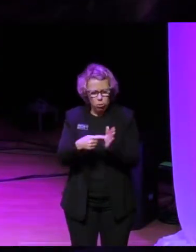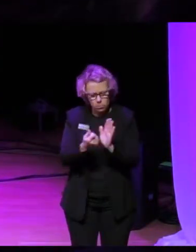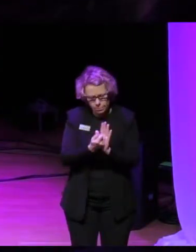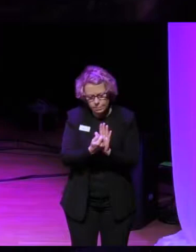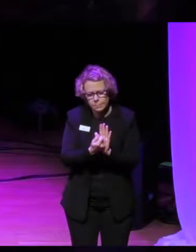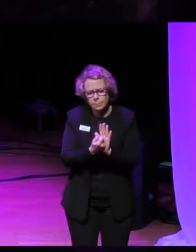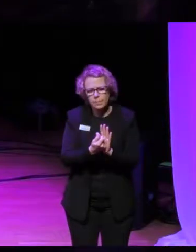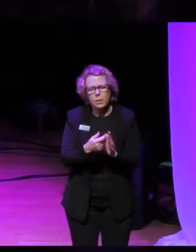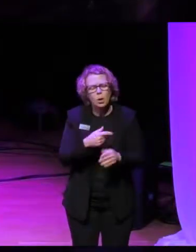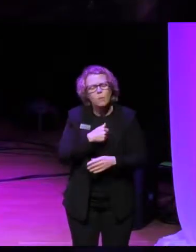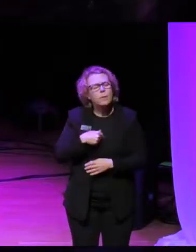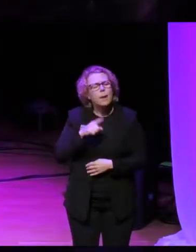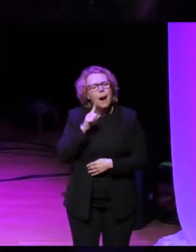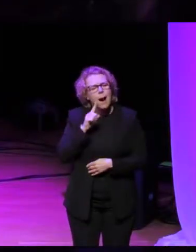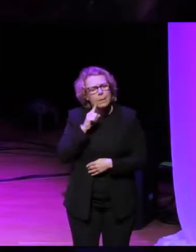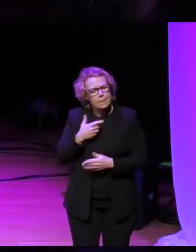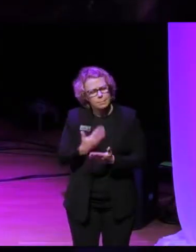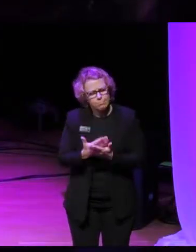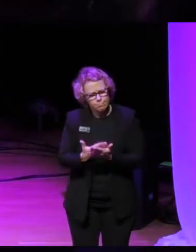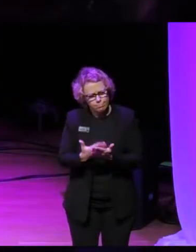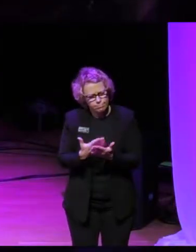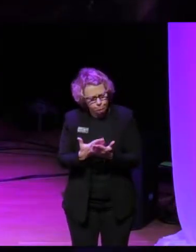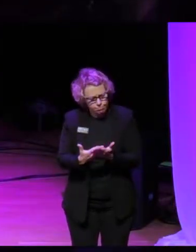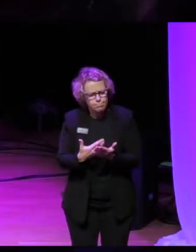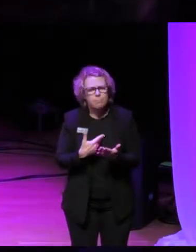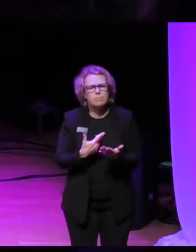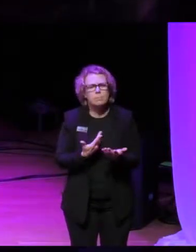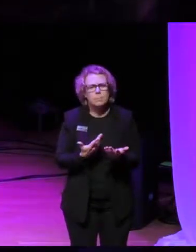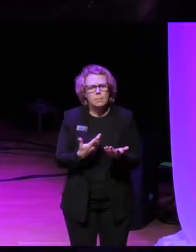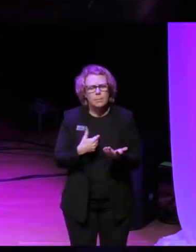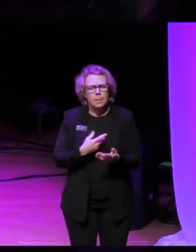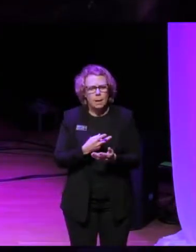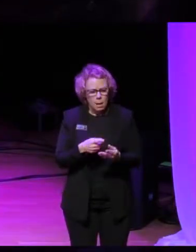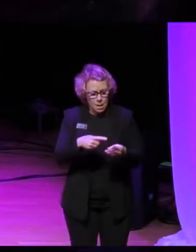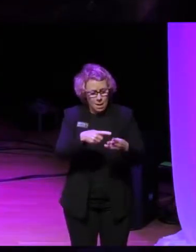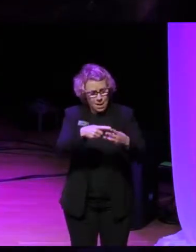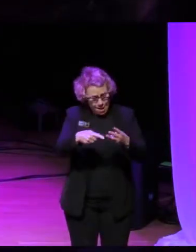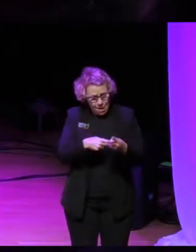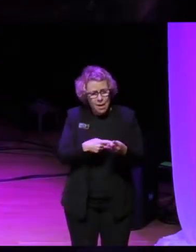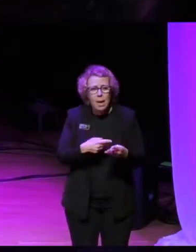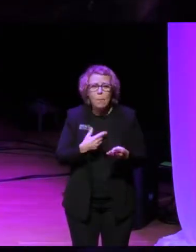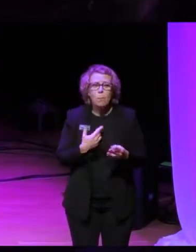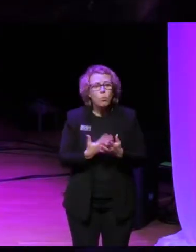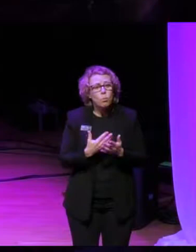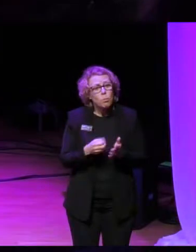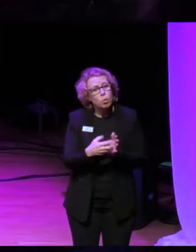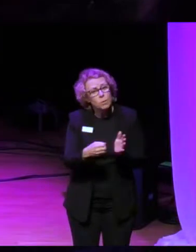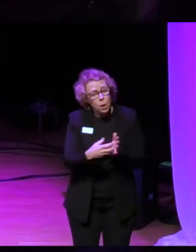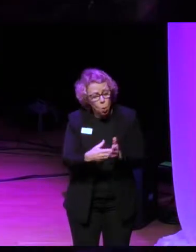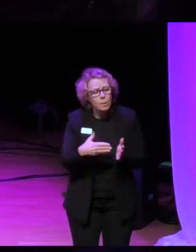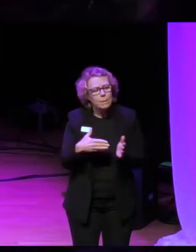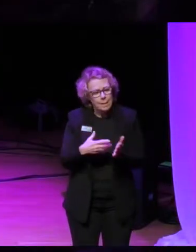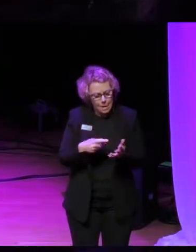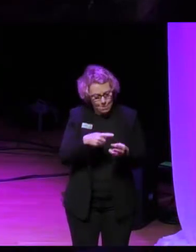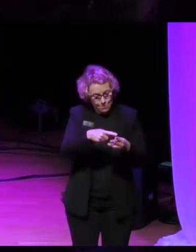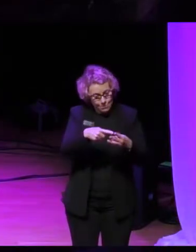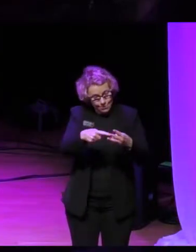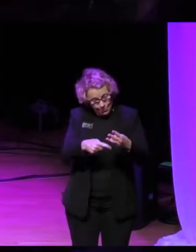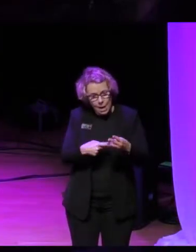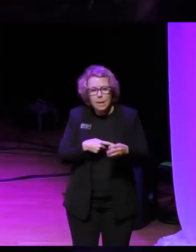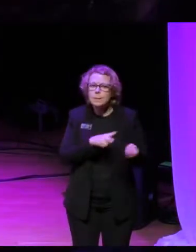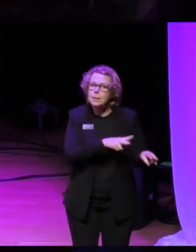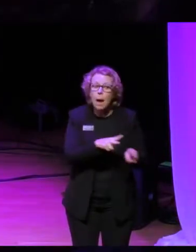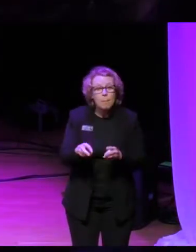we've always argued that the motivation behind each of the travel bans is the same, nonetheless, we're now